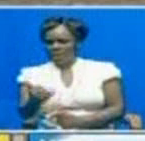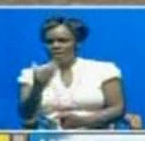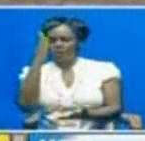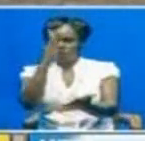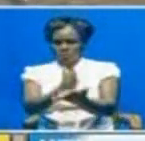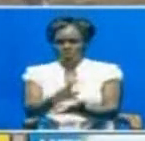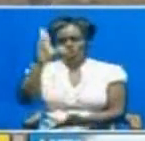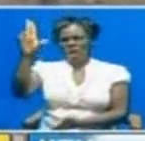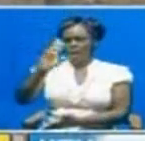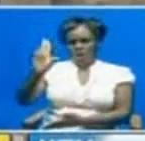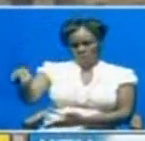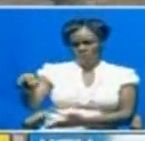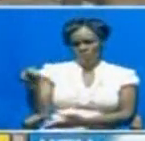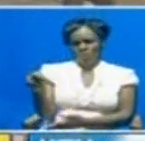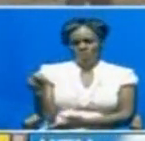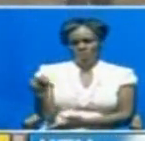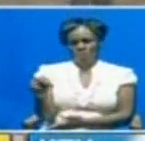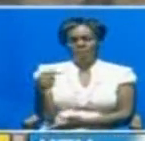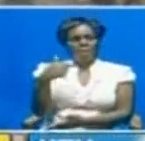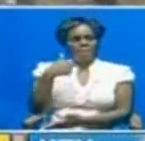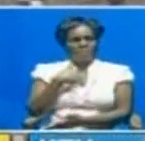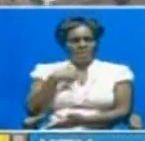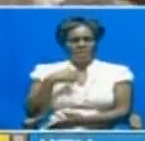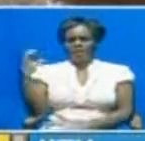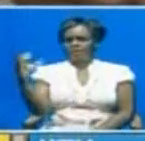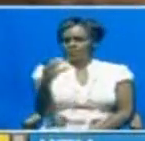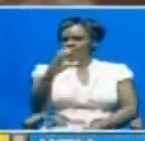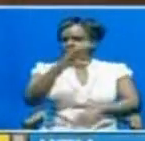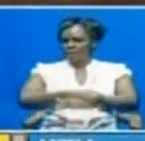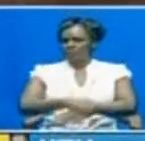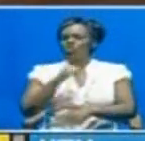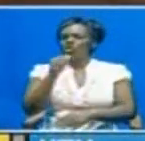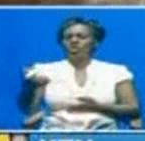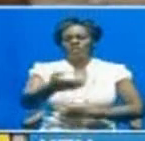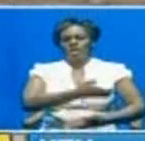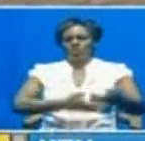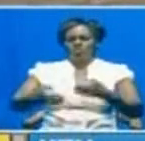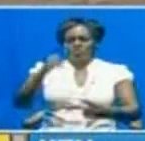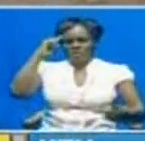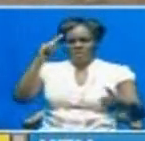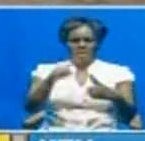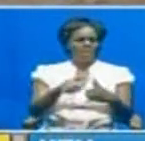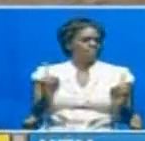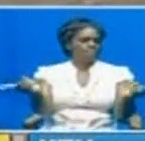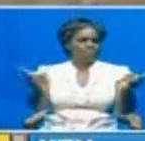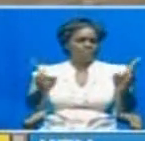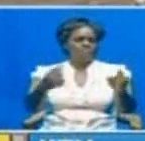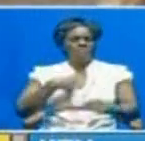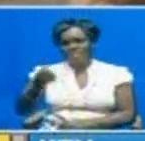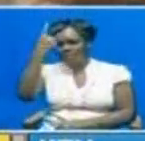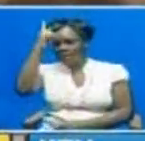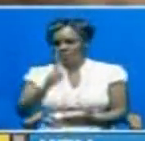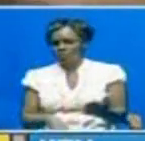Indeed, not. The reason why I got citizenship is not for economic purposes. I